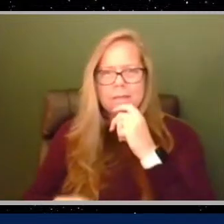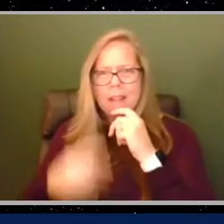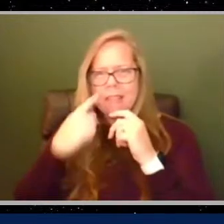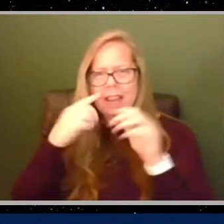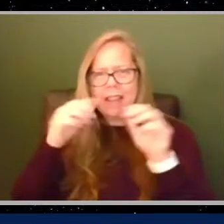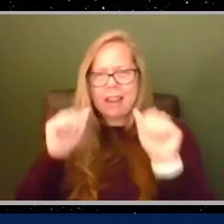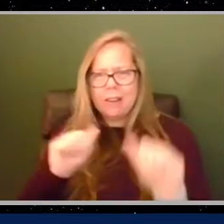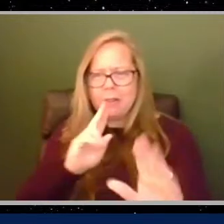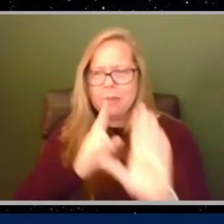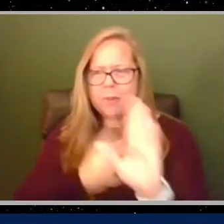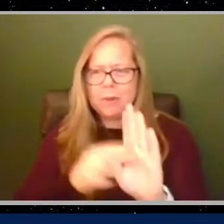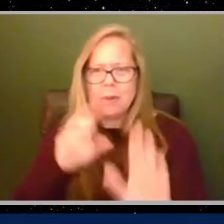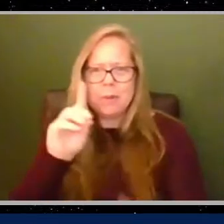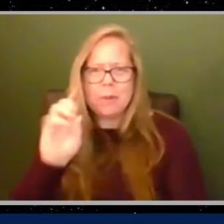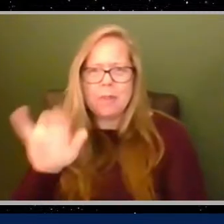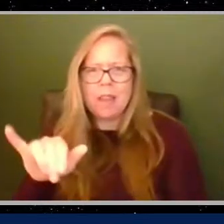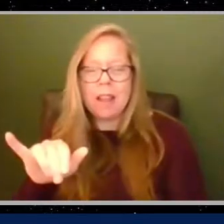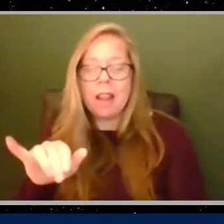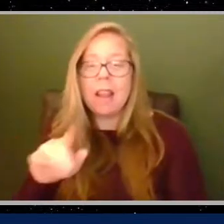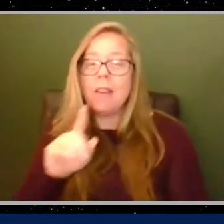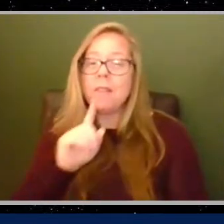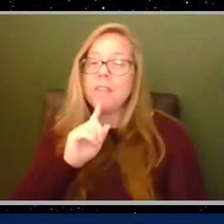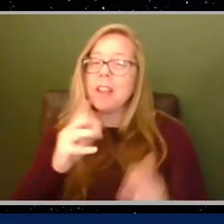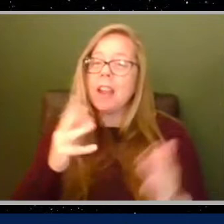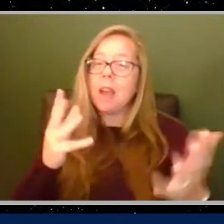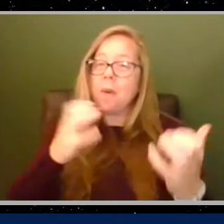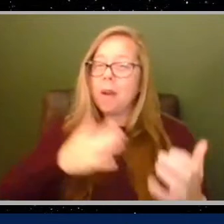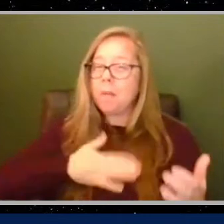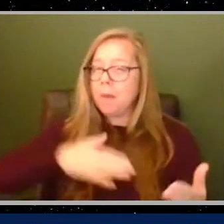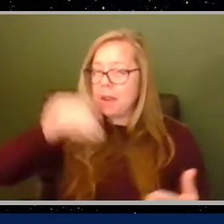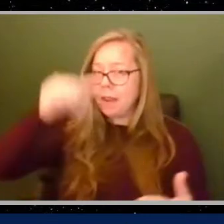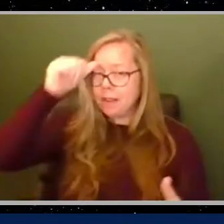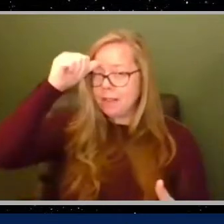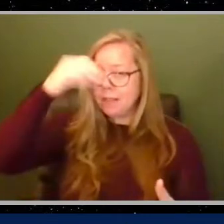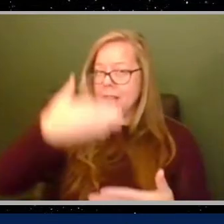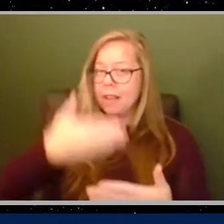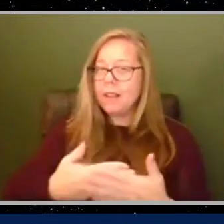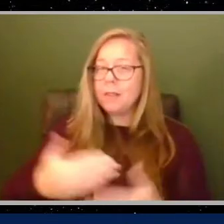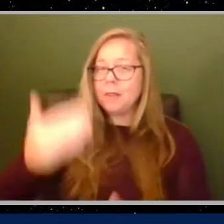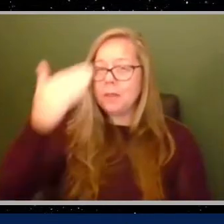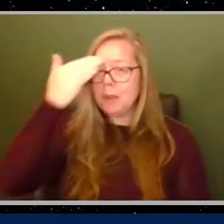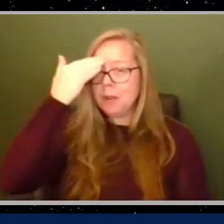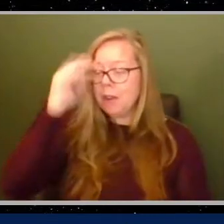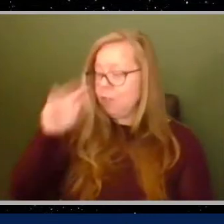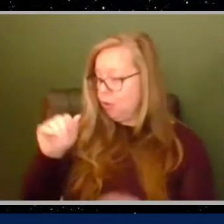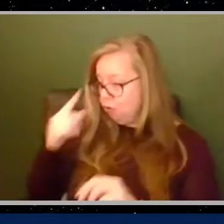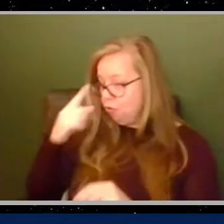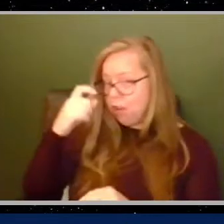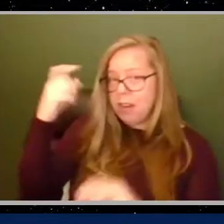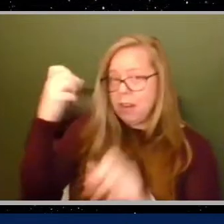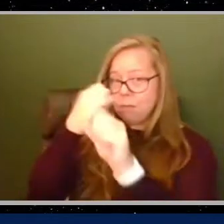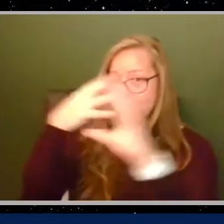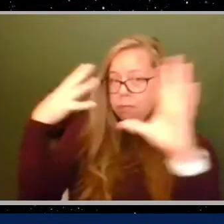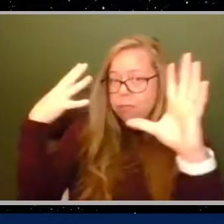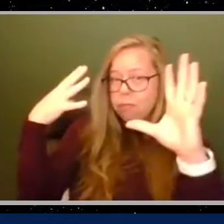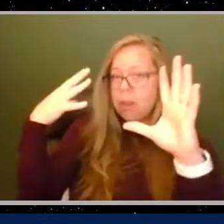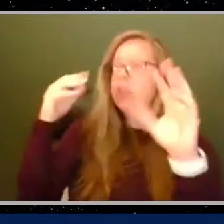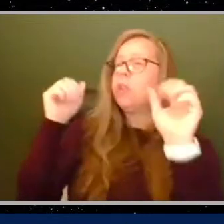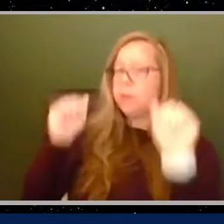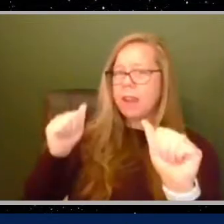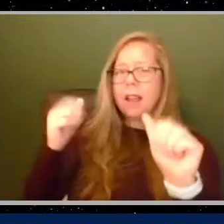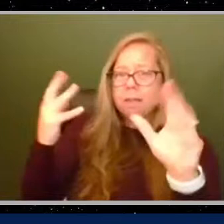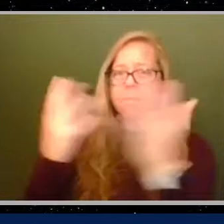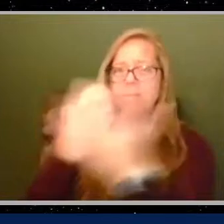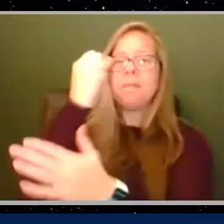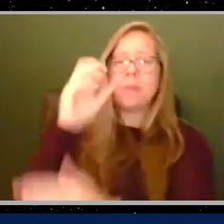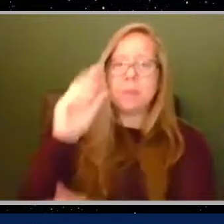And one thing I want my son to know is that if he can dream it, he can go after it, and I